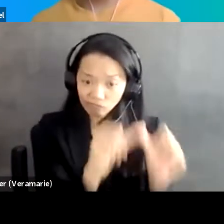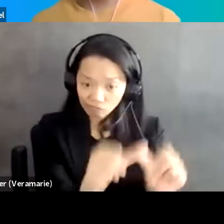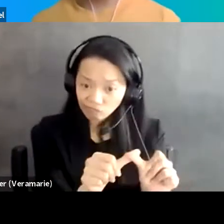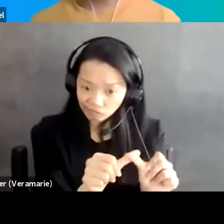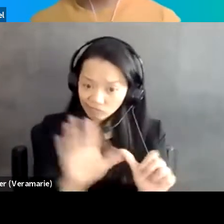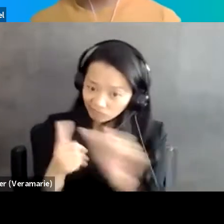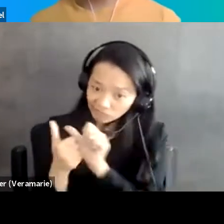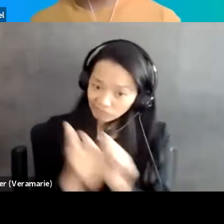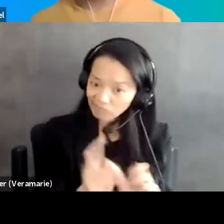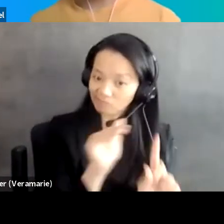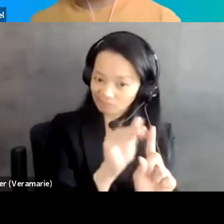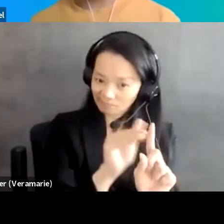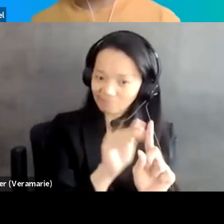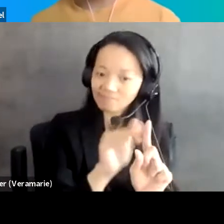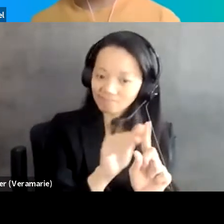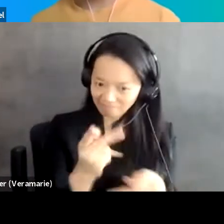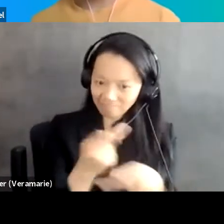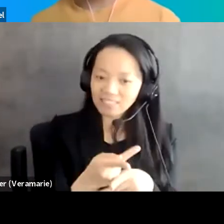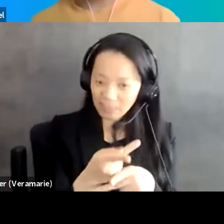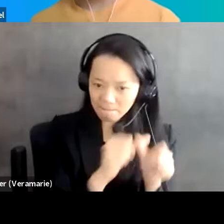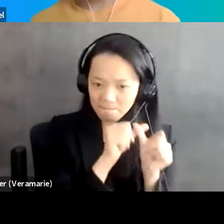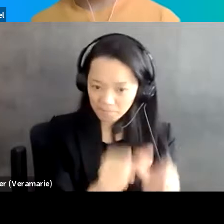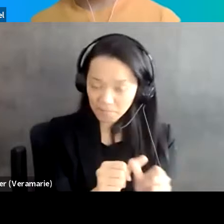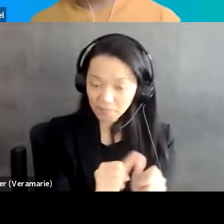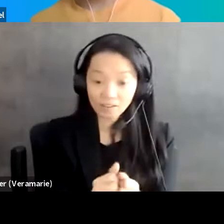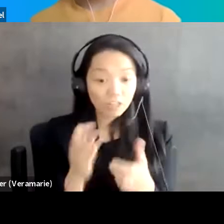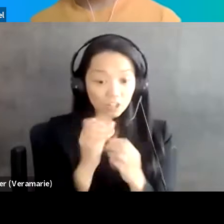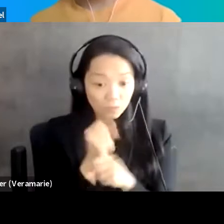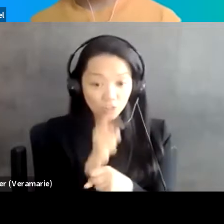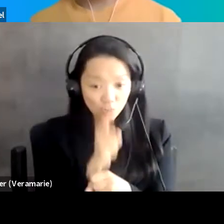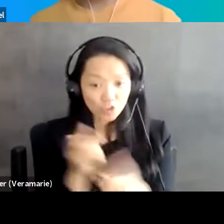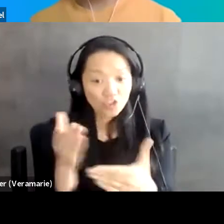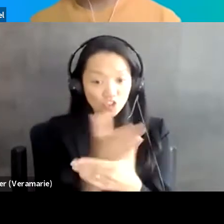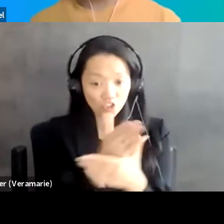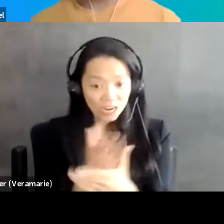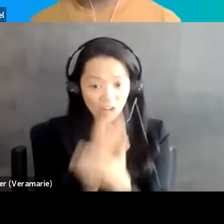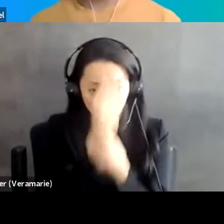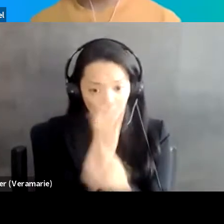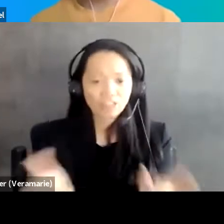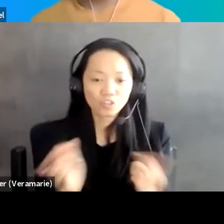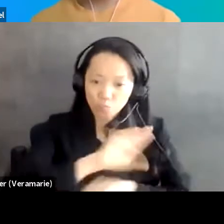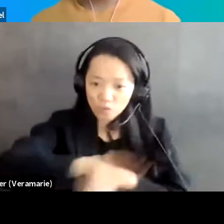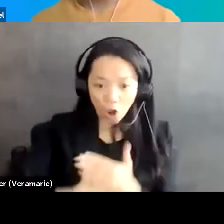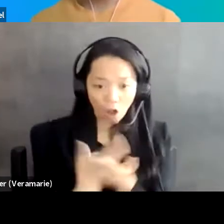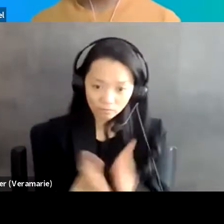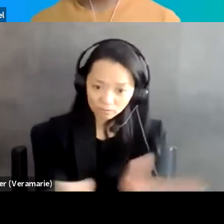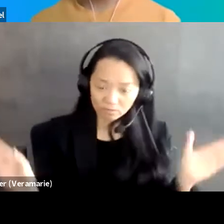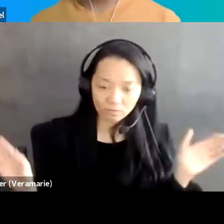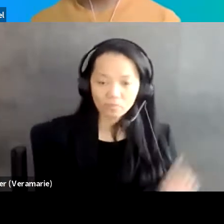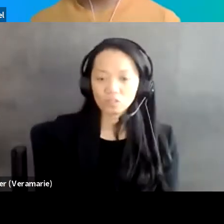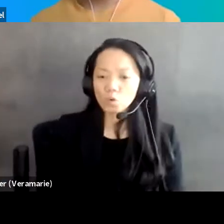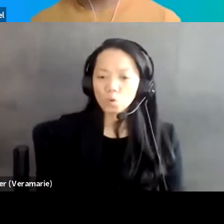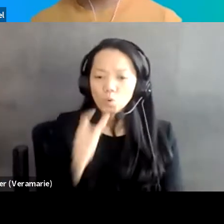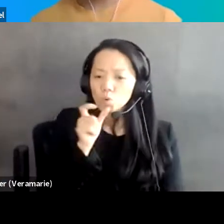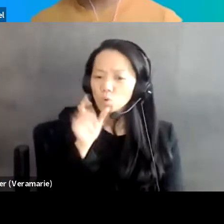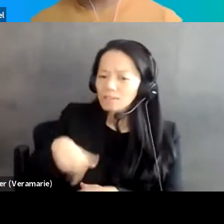top of and make sure that we're sharing that information with everyone. Who sets the